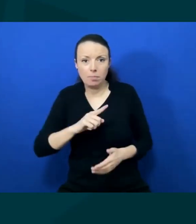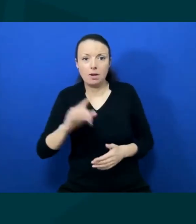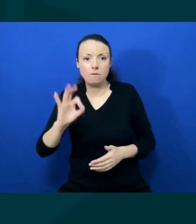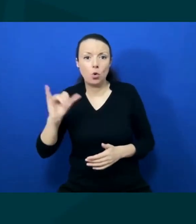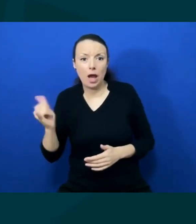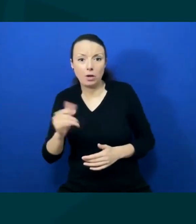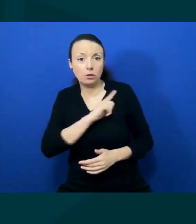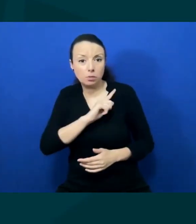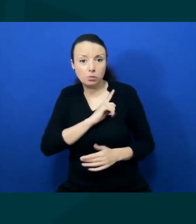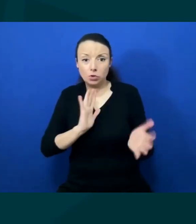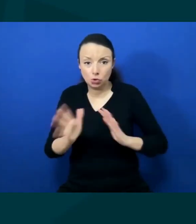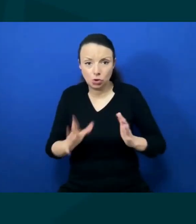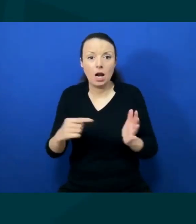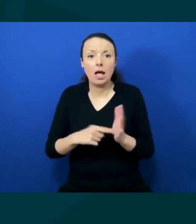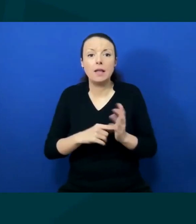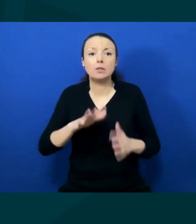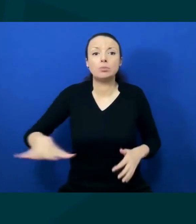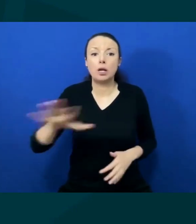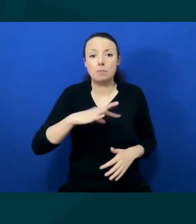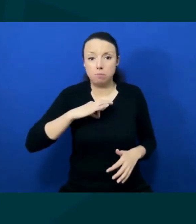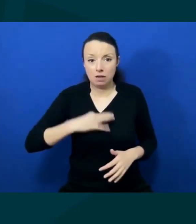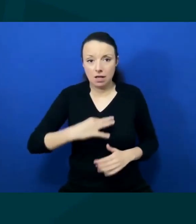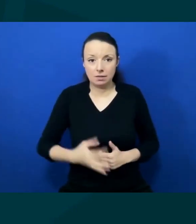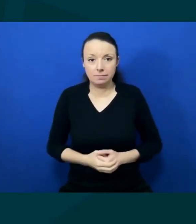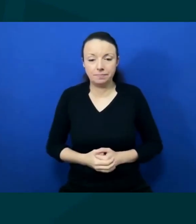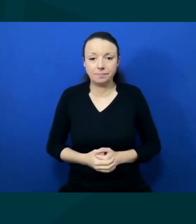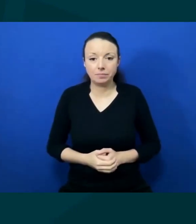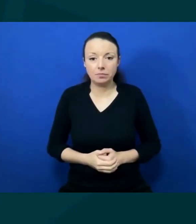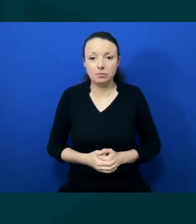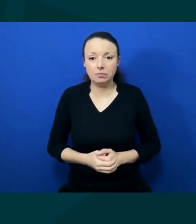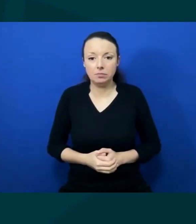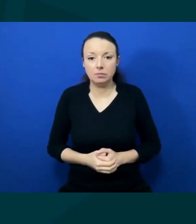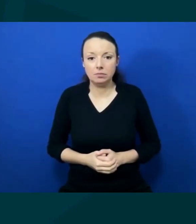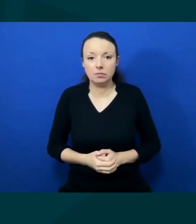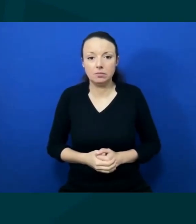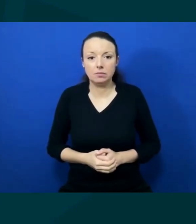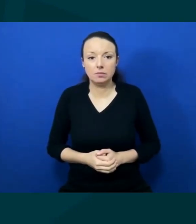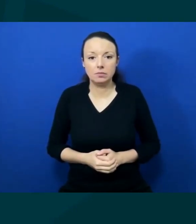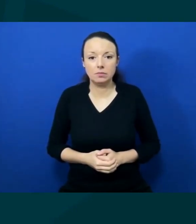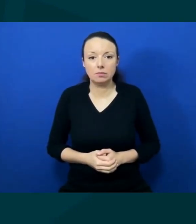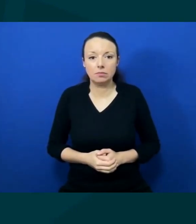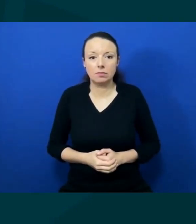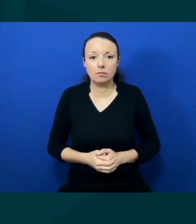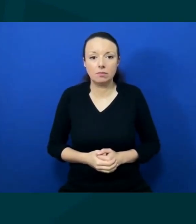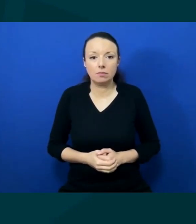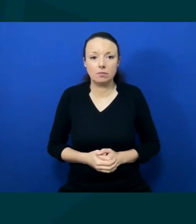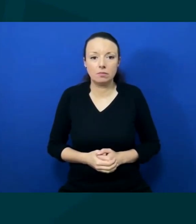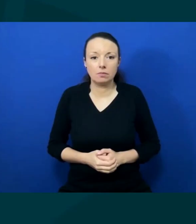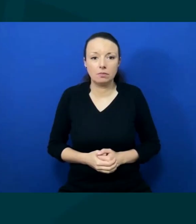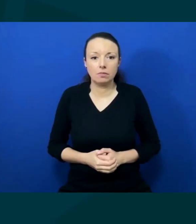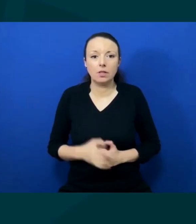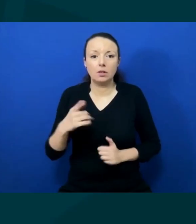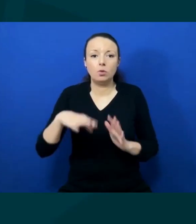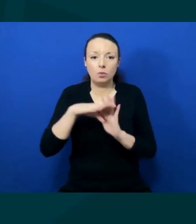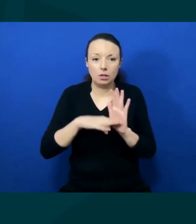that we have to take care of its quality, but also private areas. Hence, the program was created in